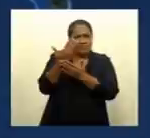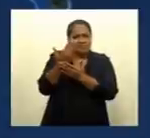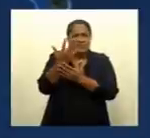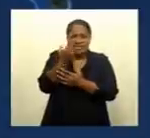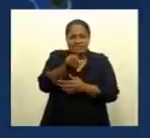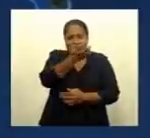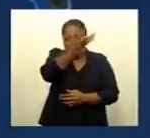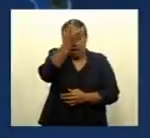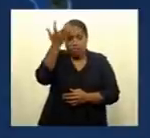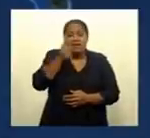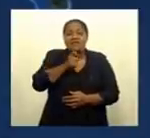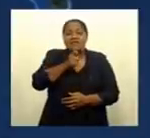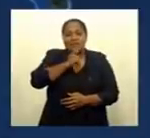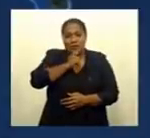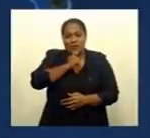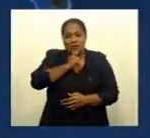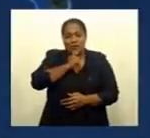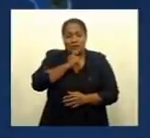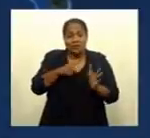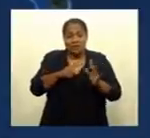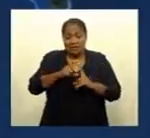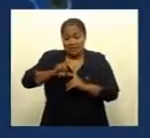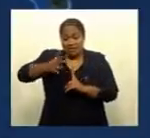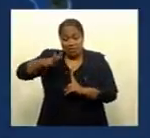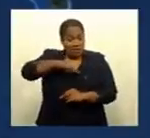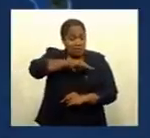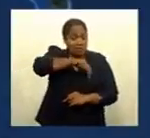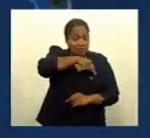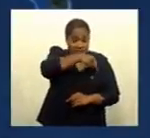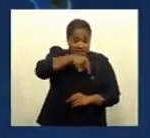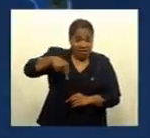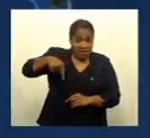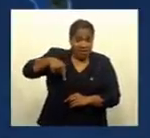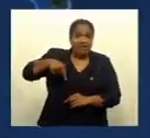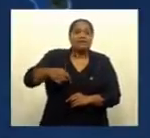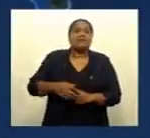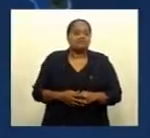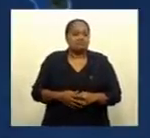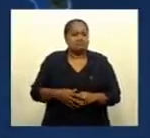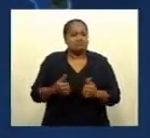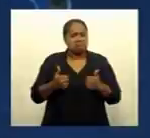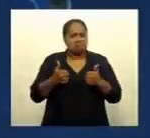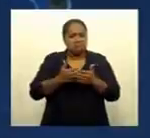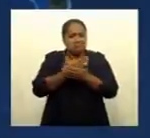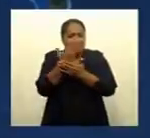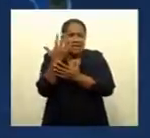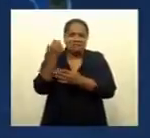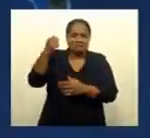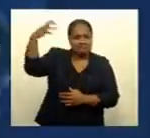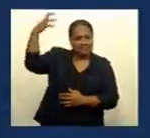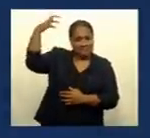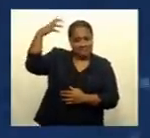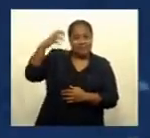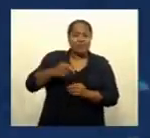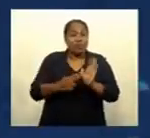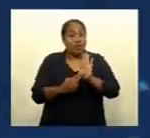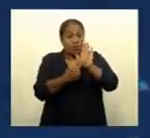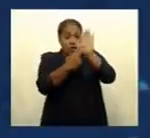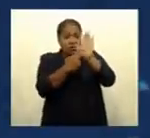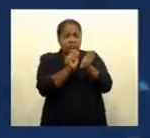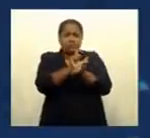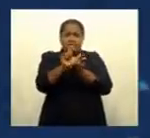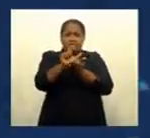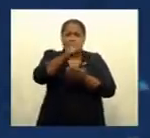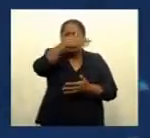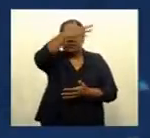cloudy afternoon. East was from Pacific Harbour to Suva, a pleasant day with sunny conditions. Up north, clear